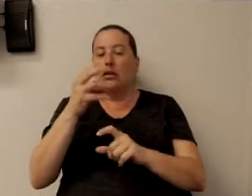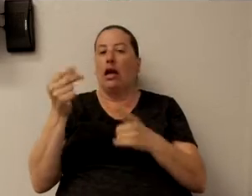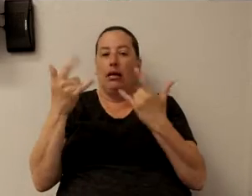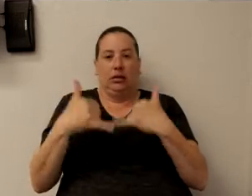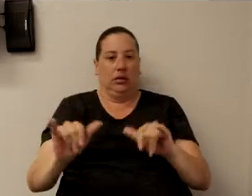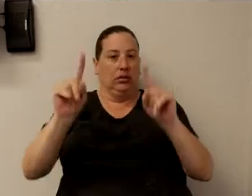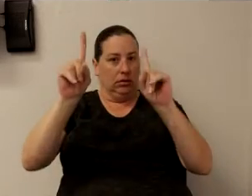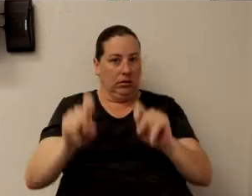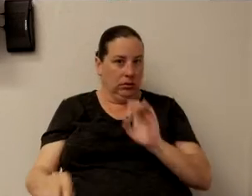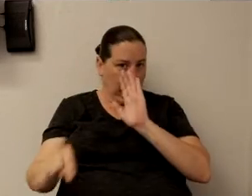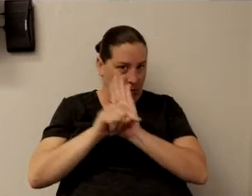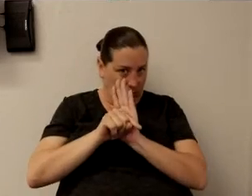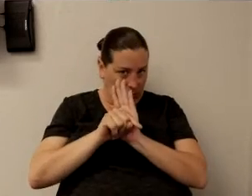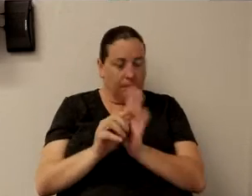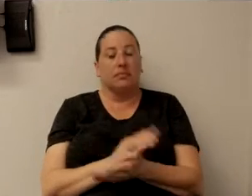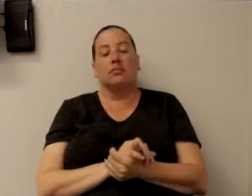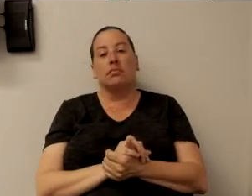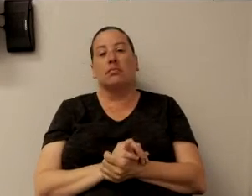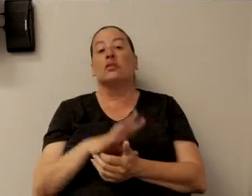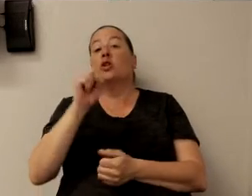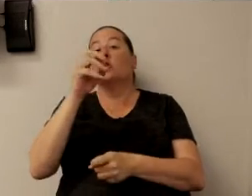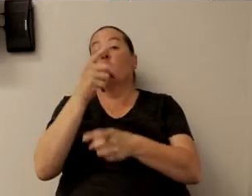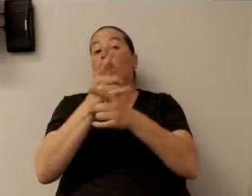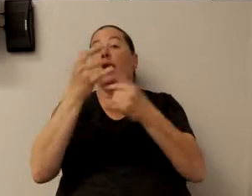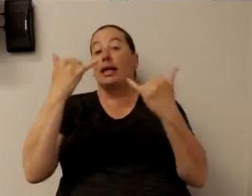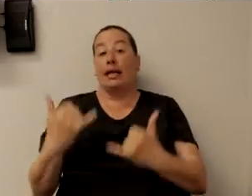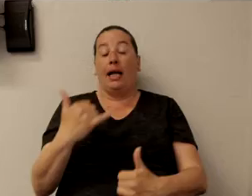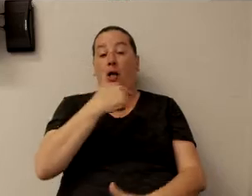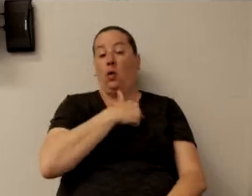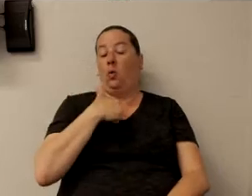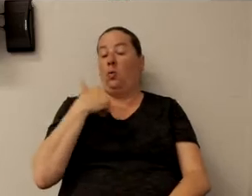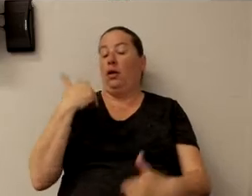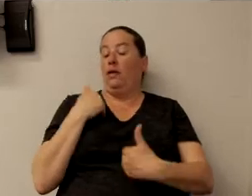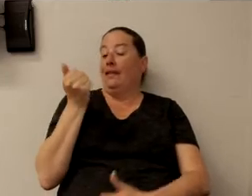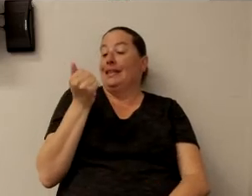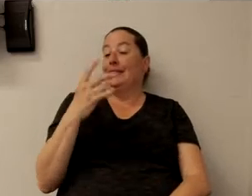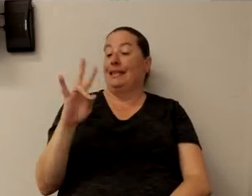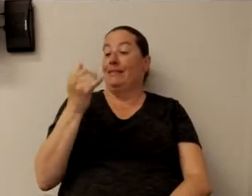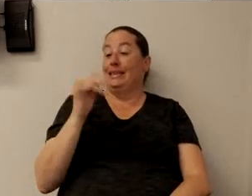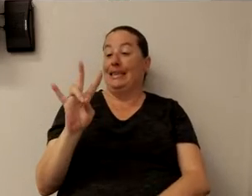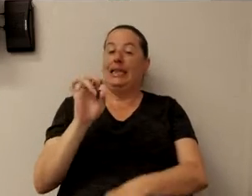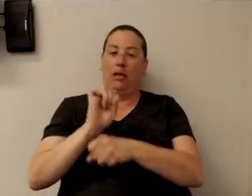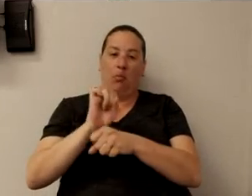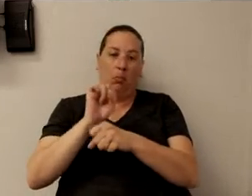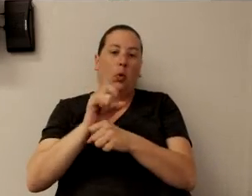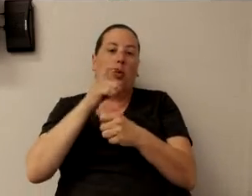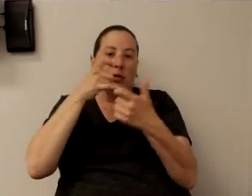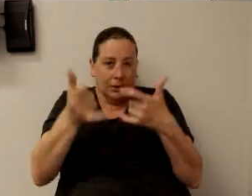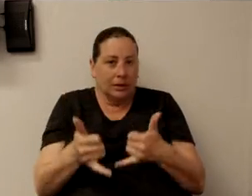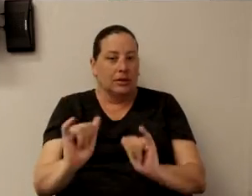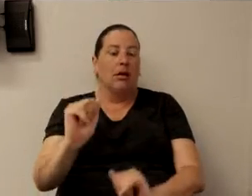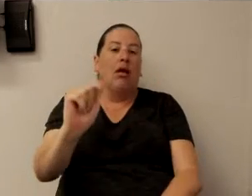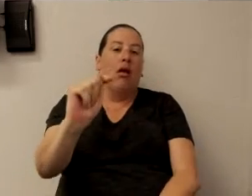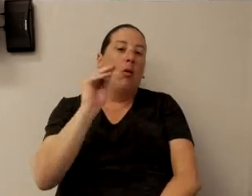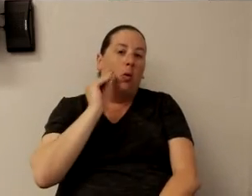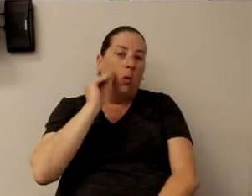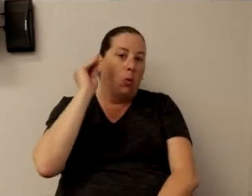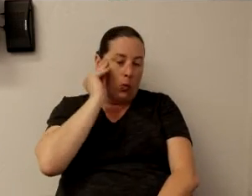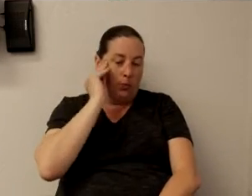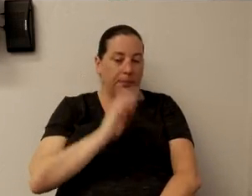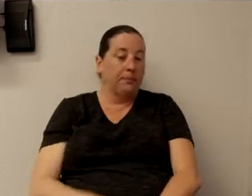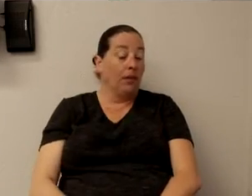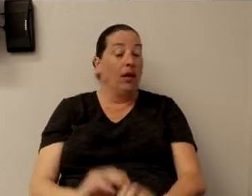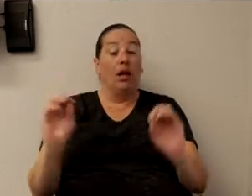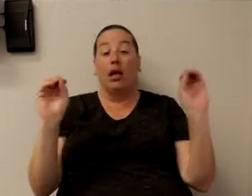negative. So right now, we have 17 of our employees that are at home right now. None of